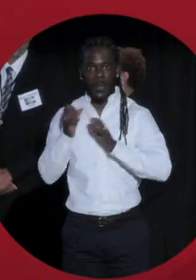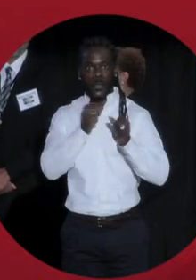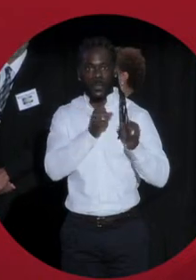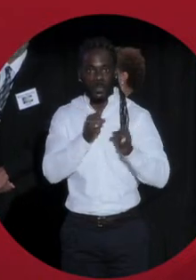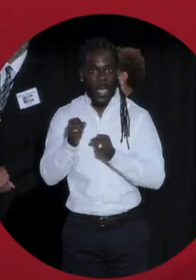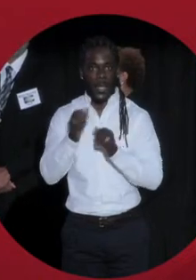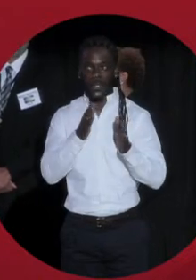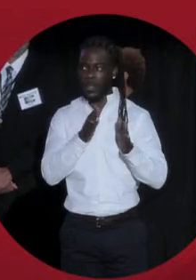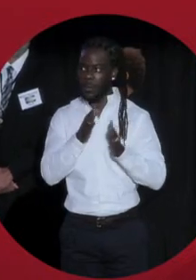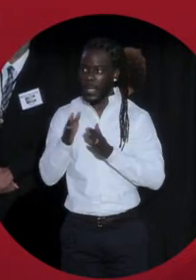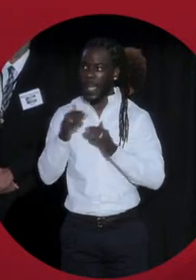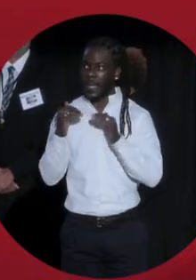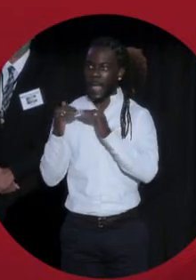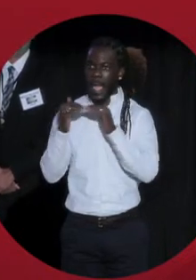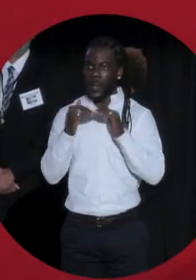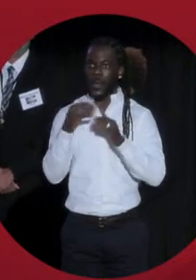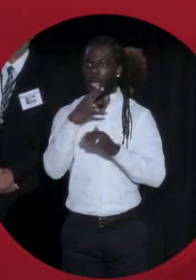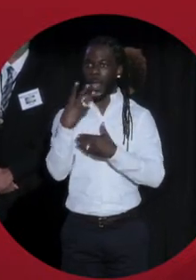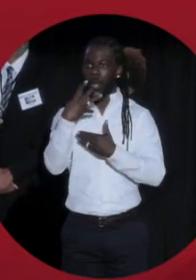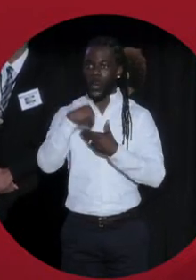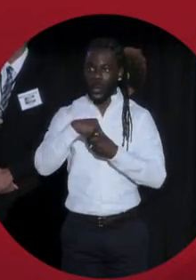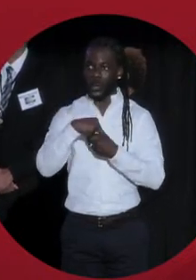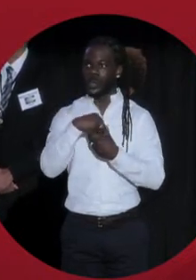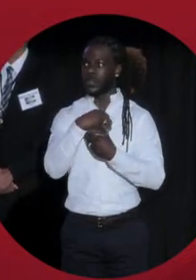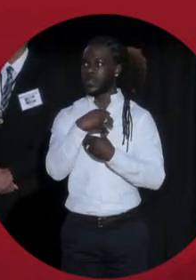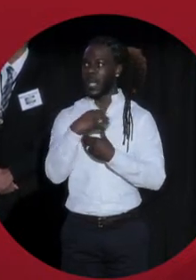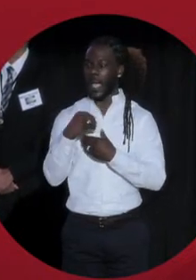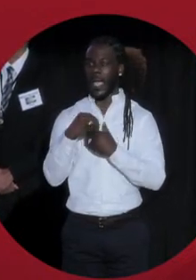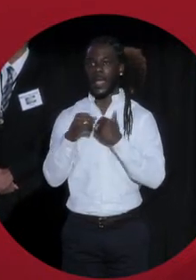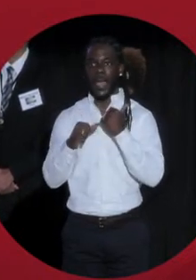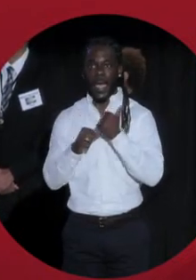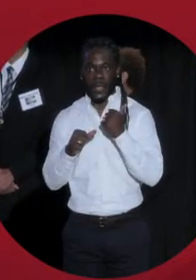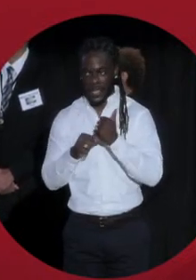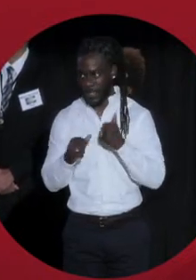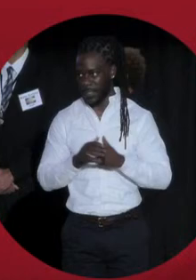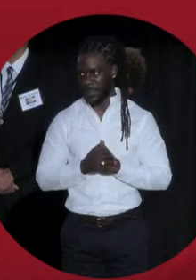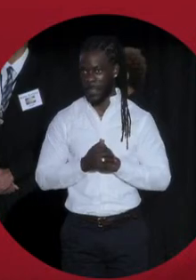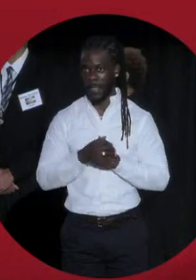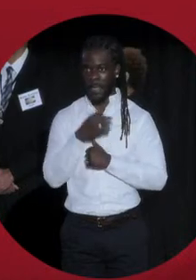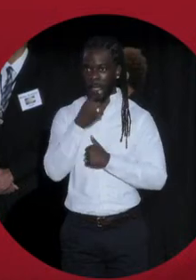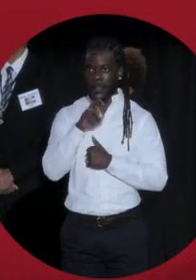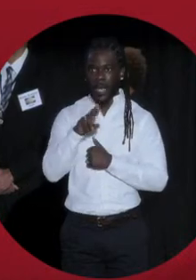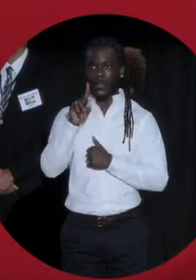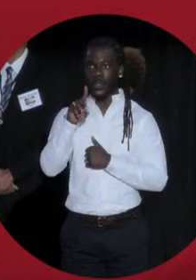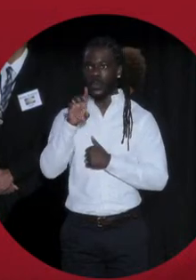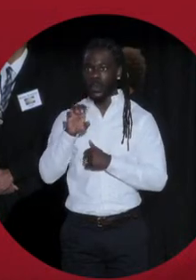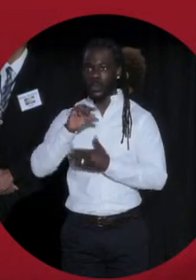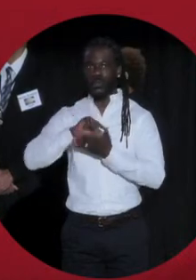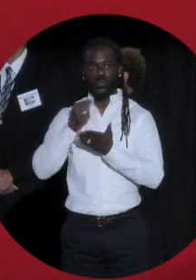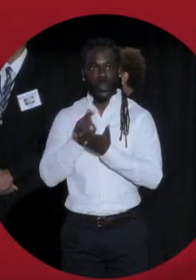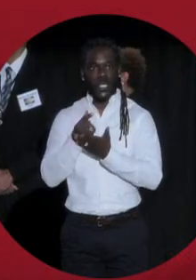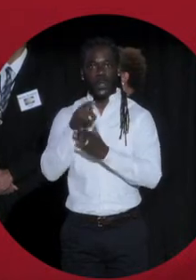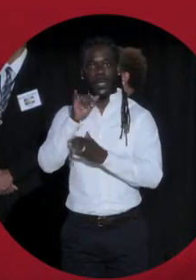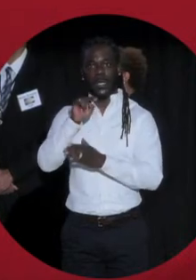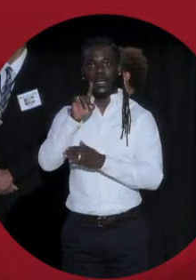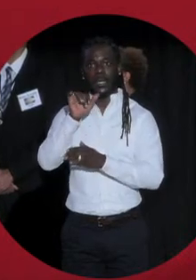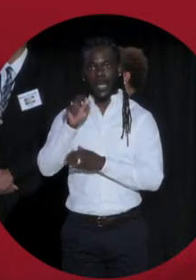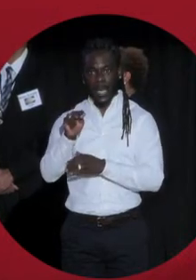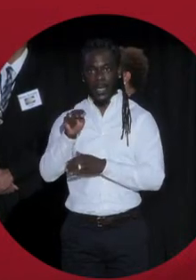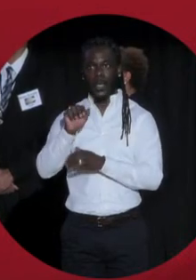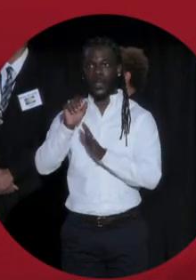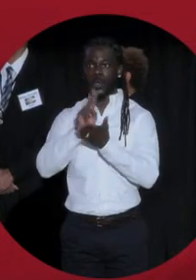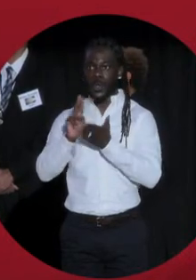planning, equity and inclusion, and advocacy. Dr. Dukes is a graduate of Indiana University